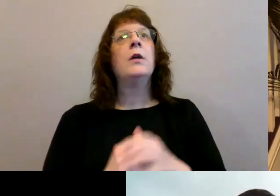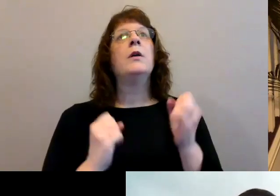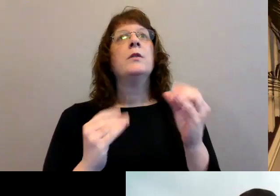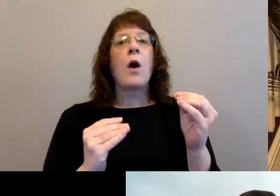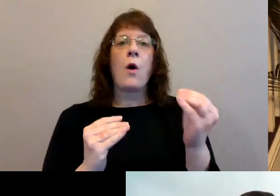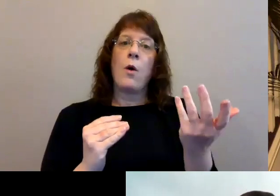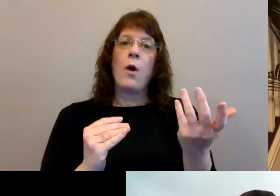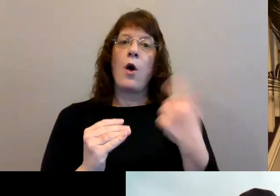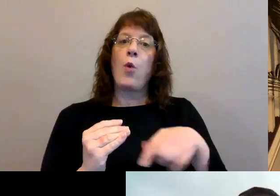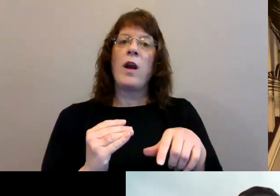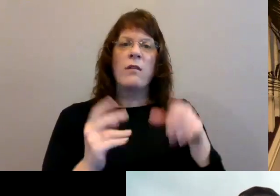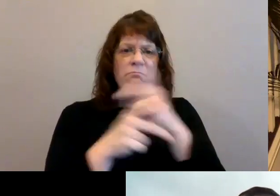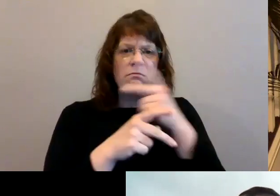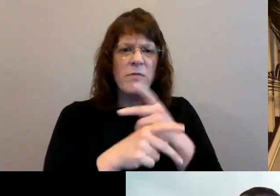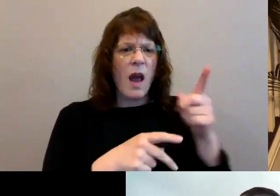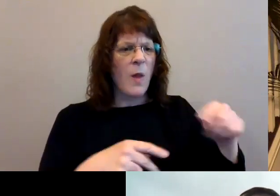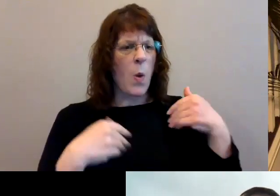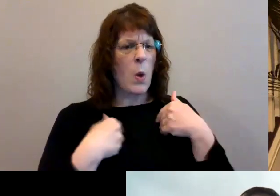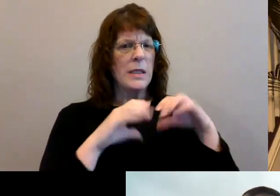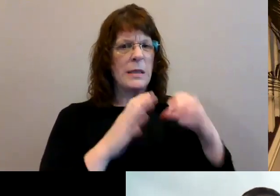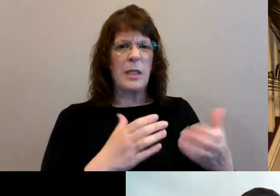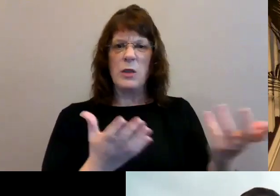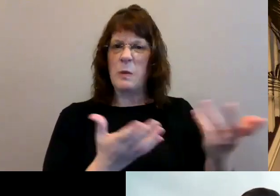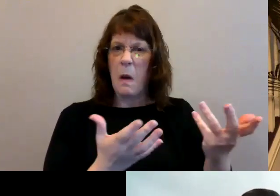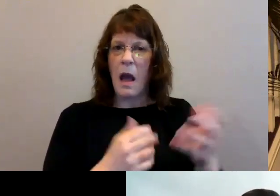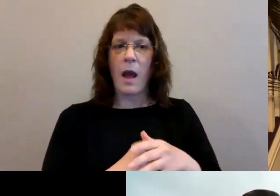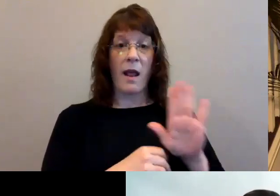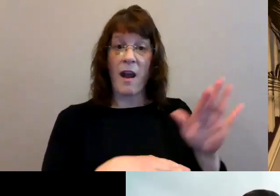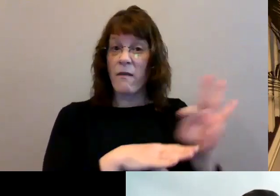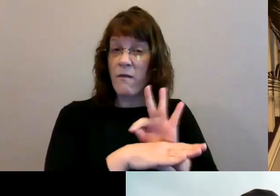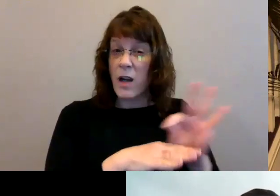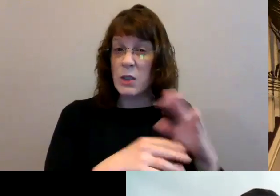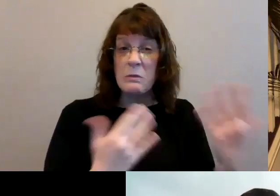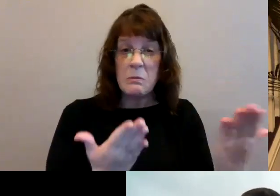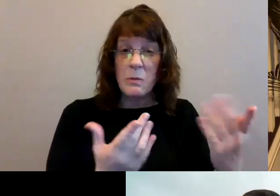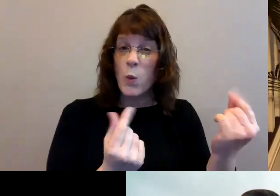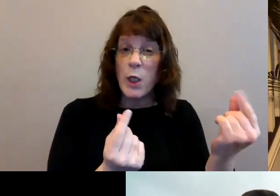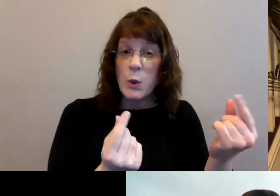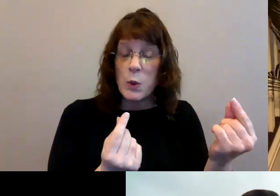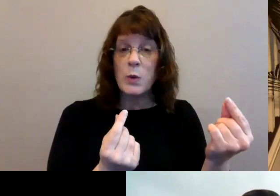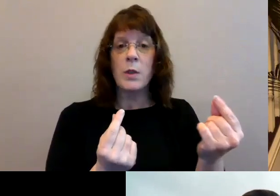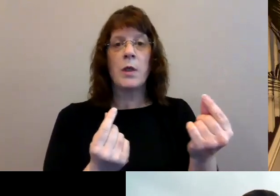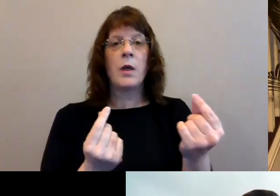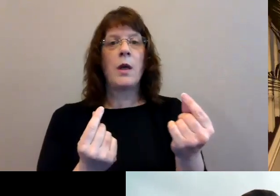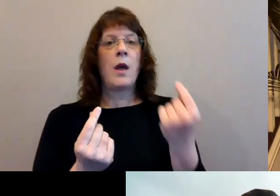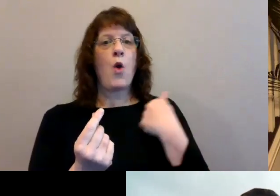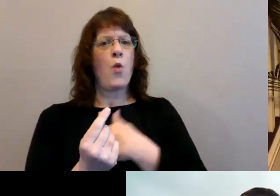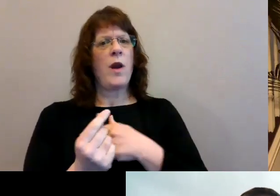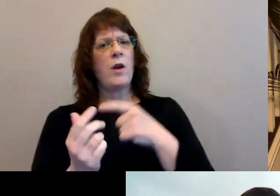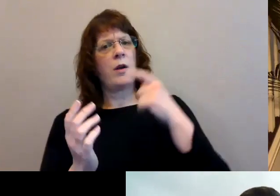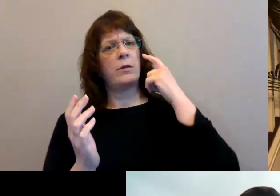these species are and what their particular functions are. And what we're discovering is that some of